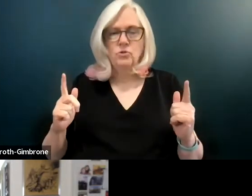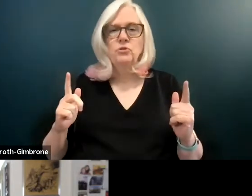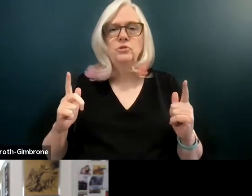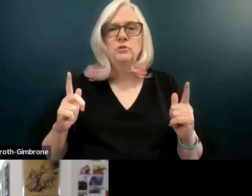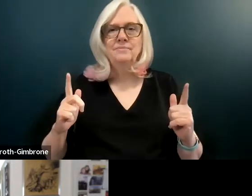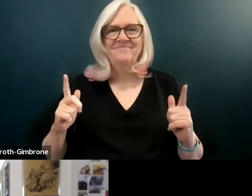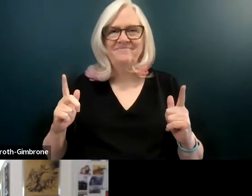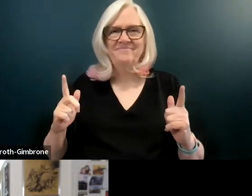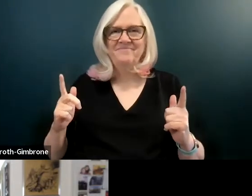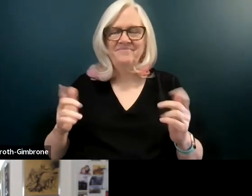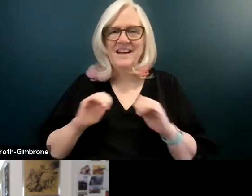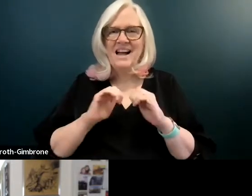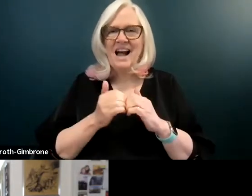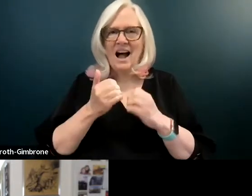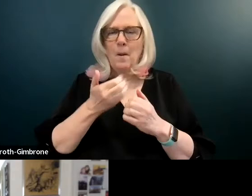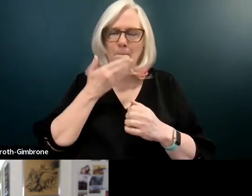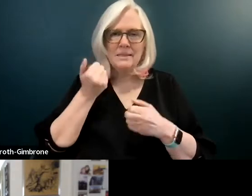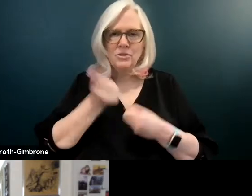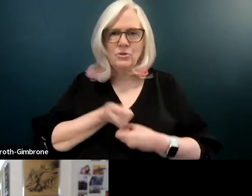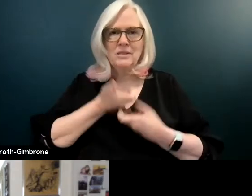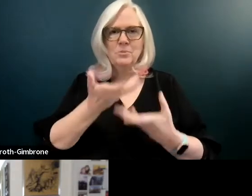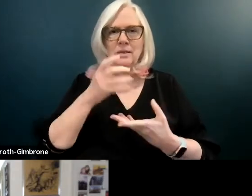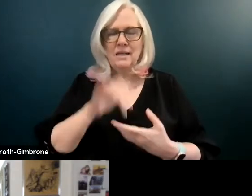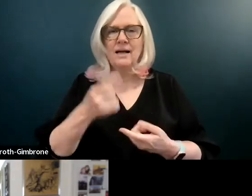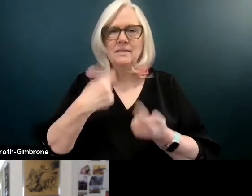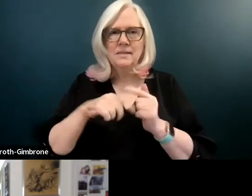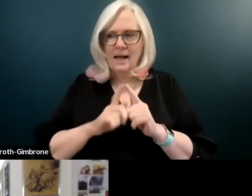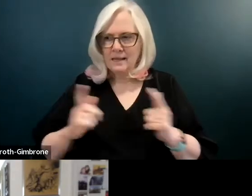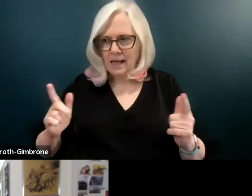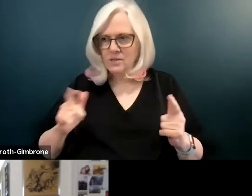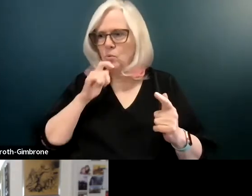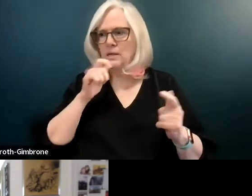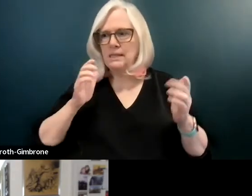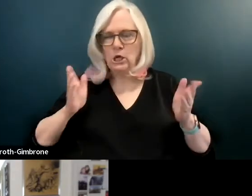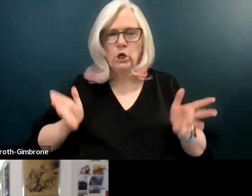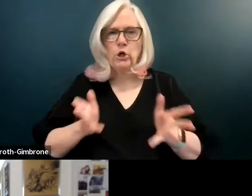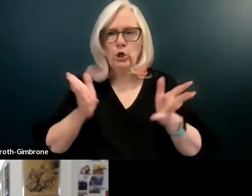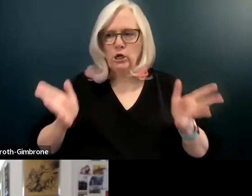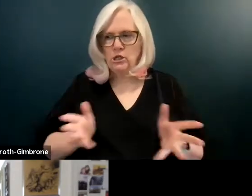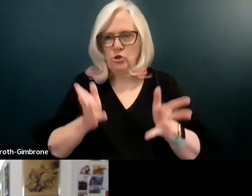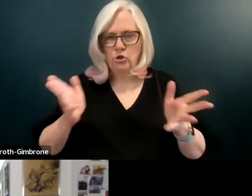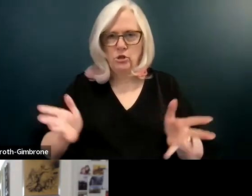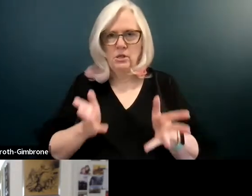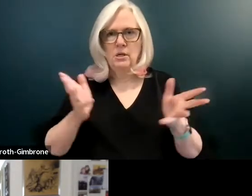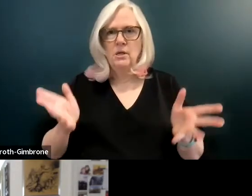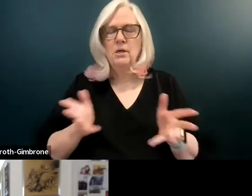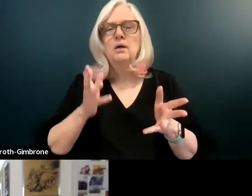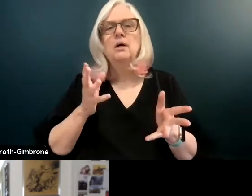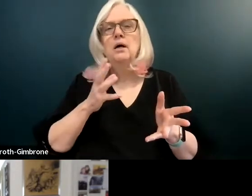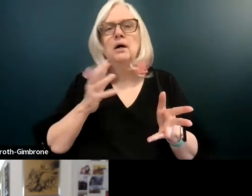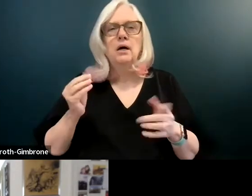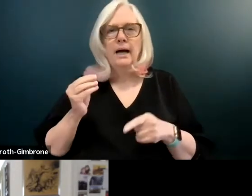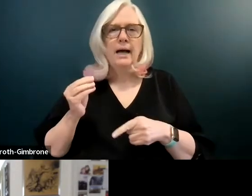how best to put this? Sign language was not encouraged really in the 80s and